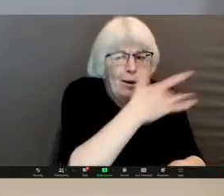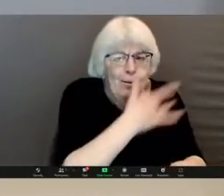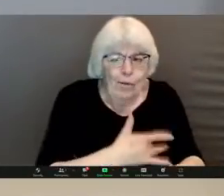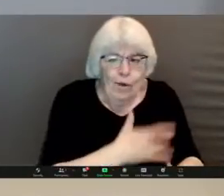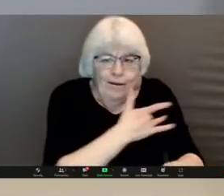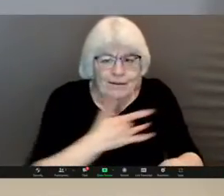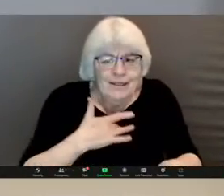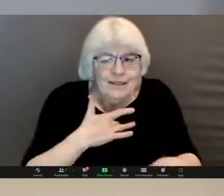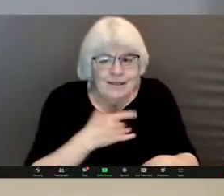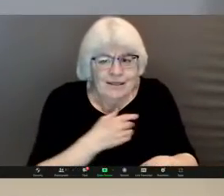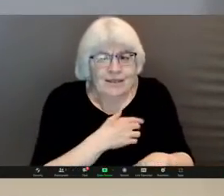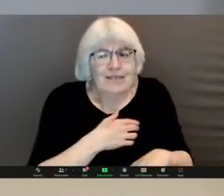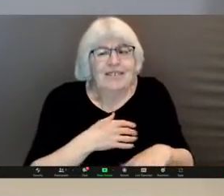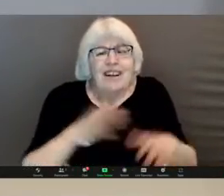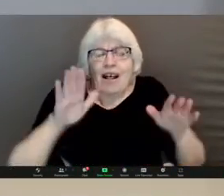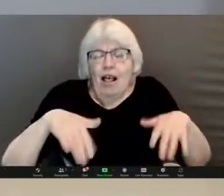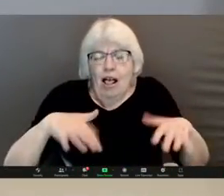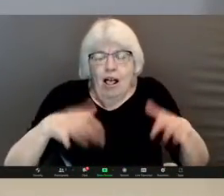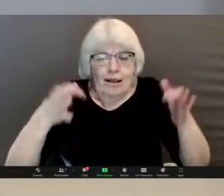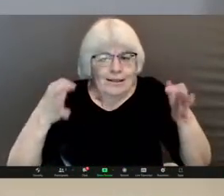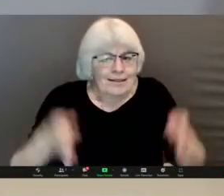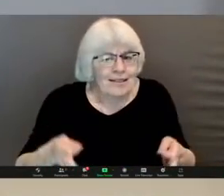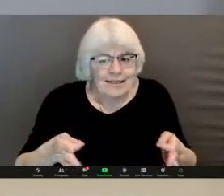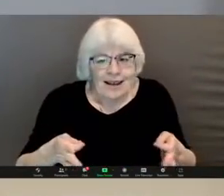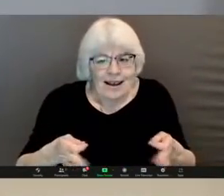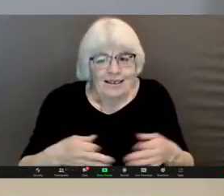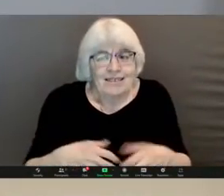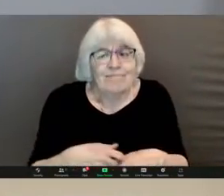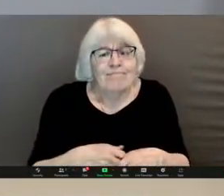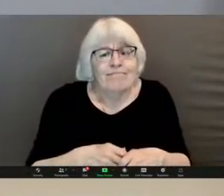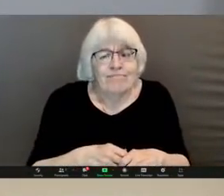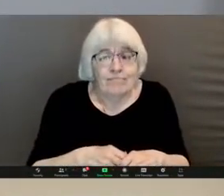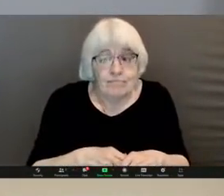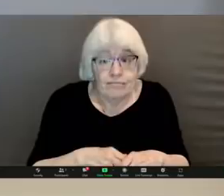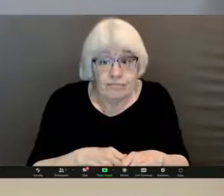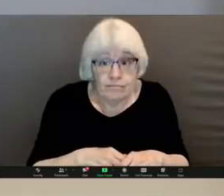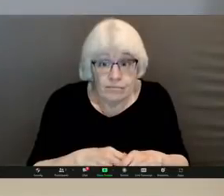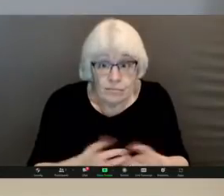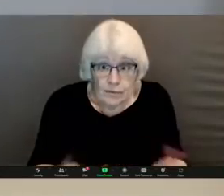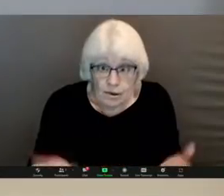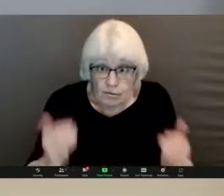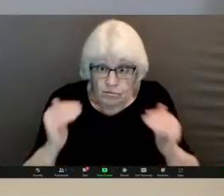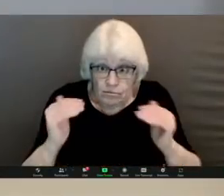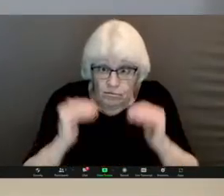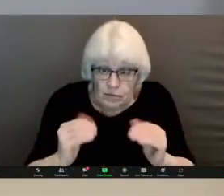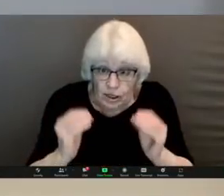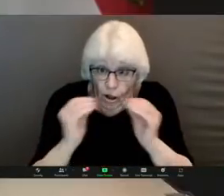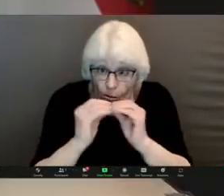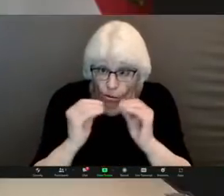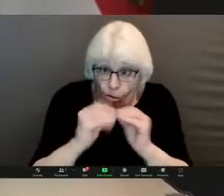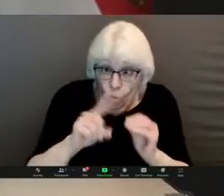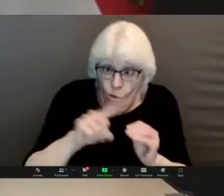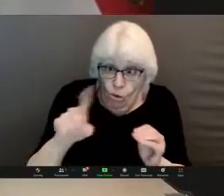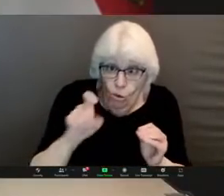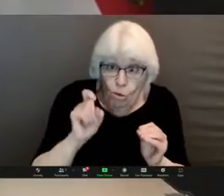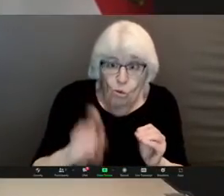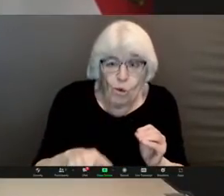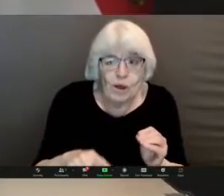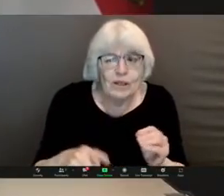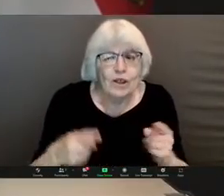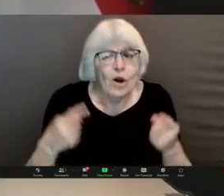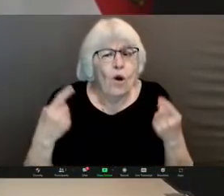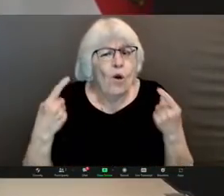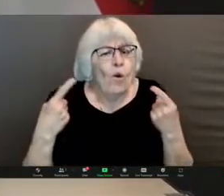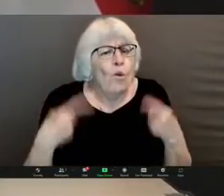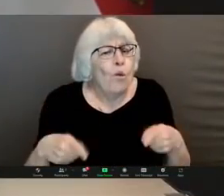You have more? Go ahead. Yeah. Is there a timeline attached to it? Any idea when we'll hear more? I think, as we've been